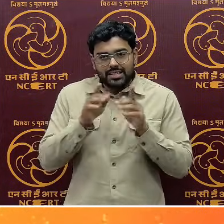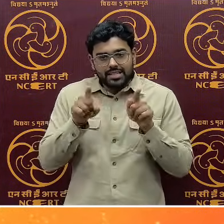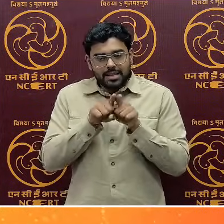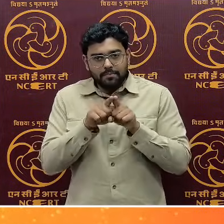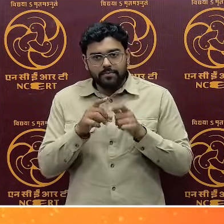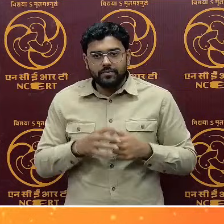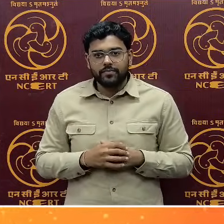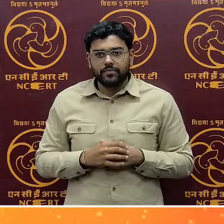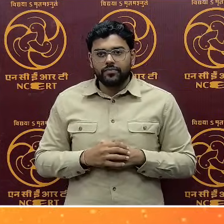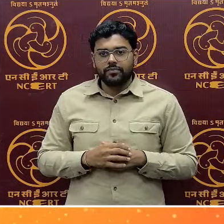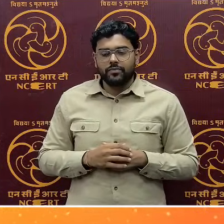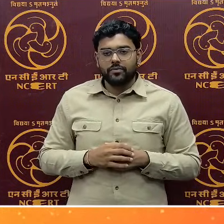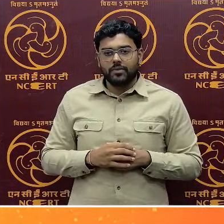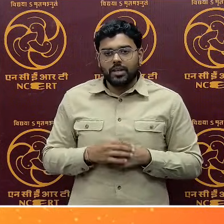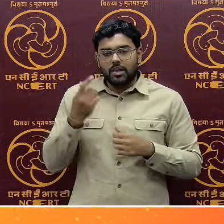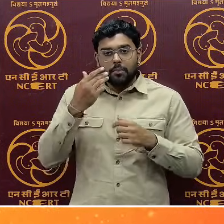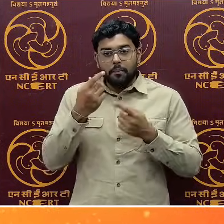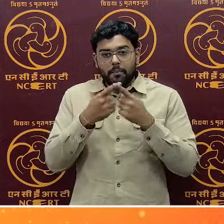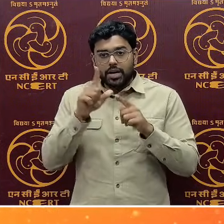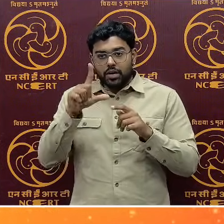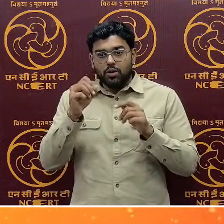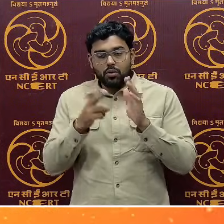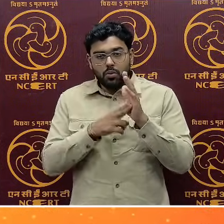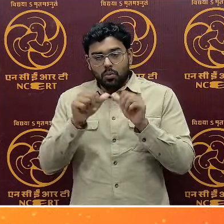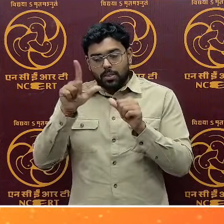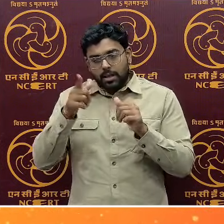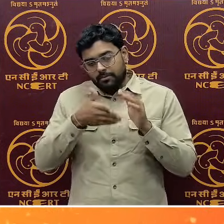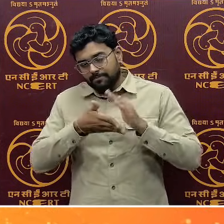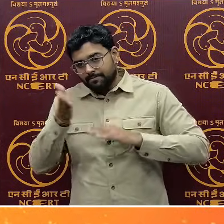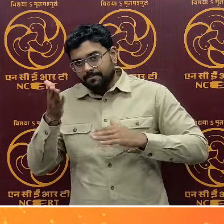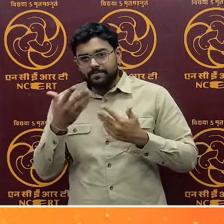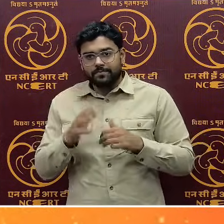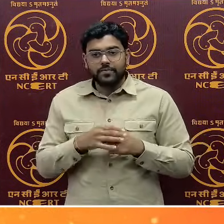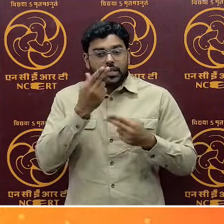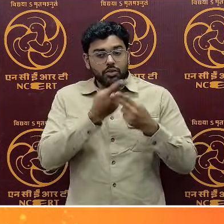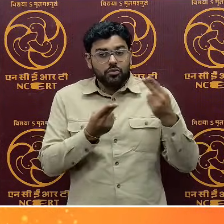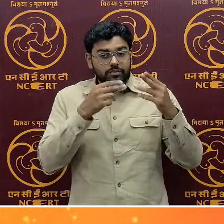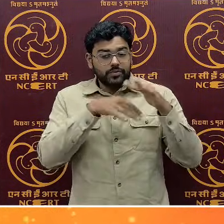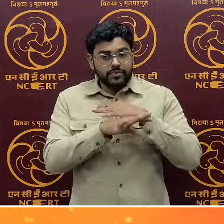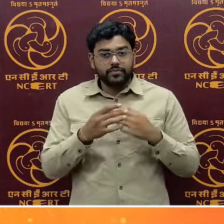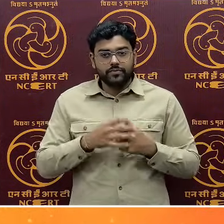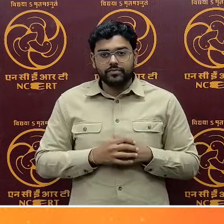out first. So we have another dimension to the story because